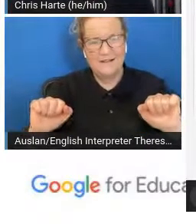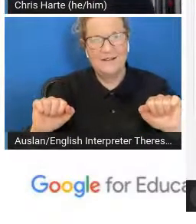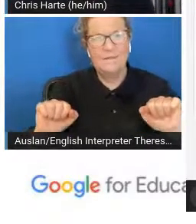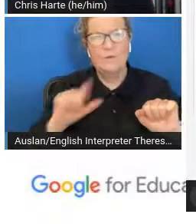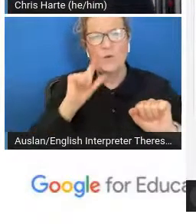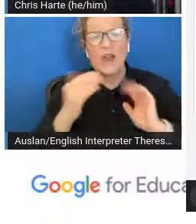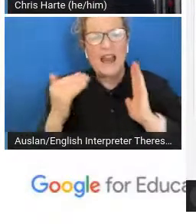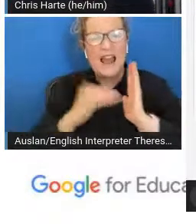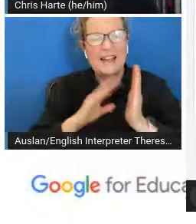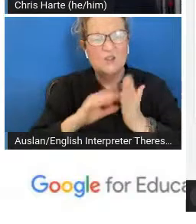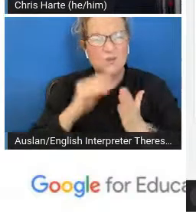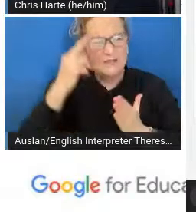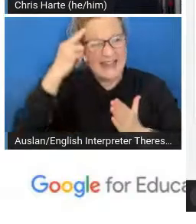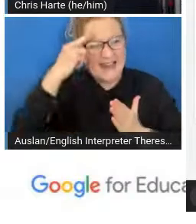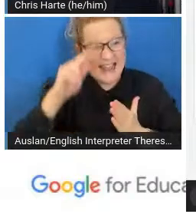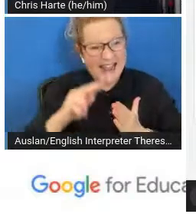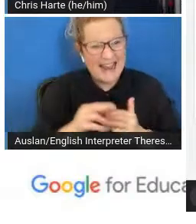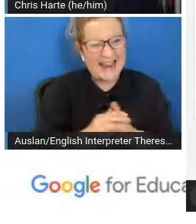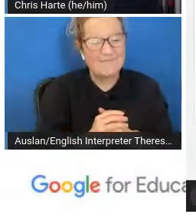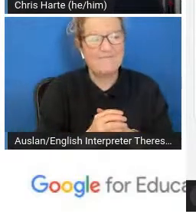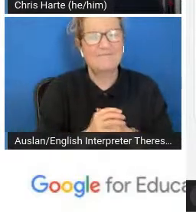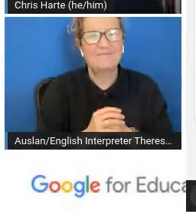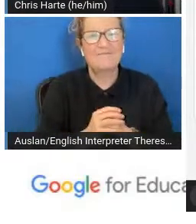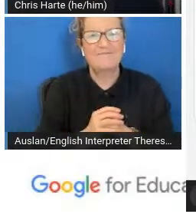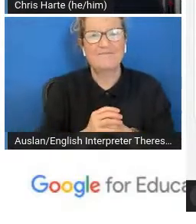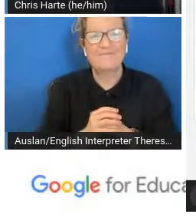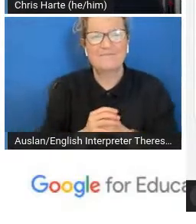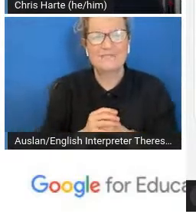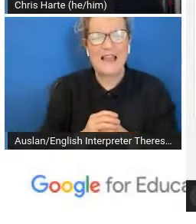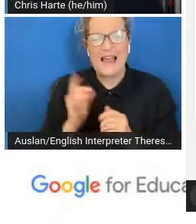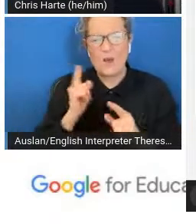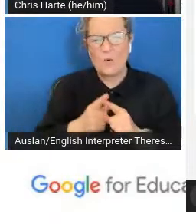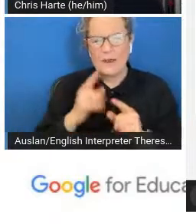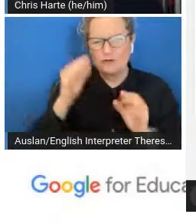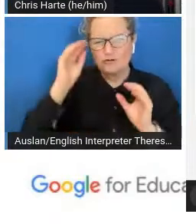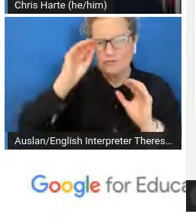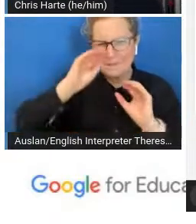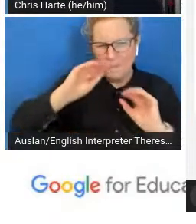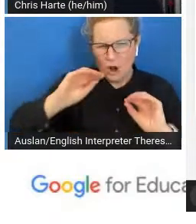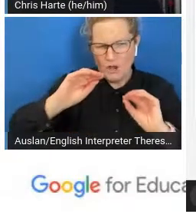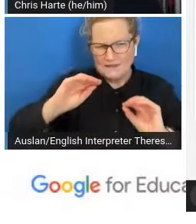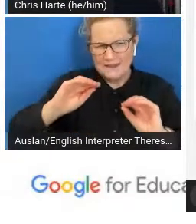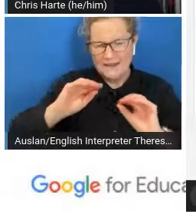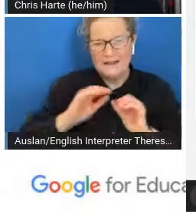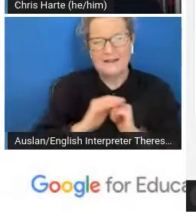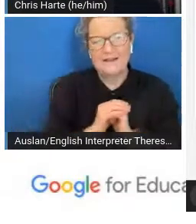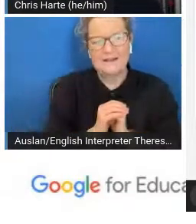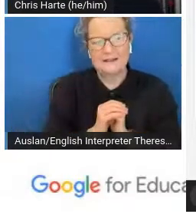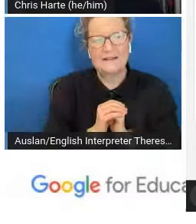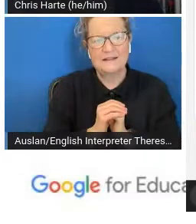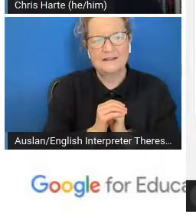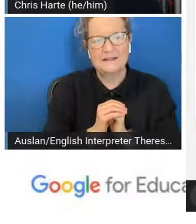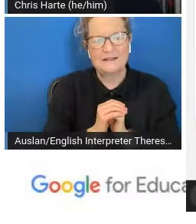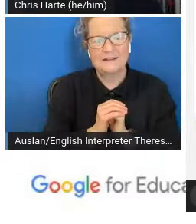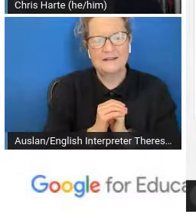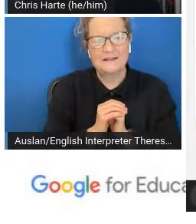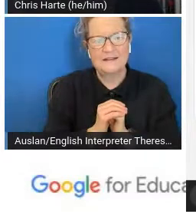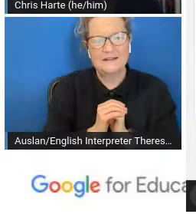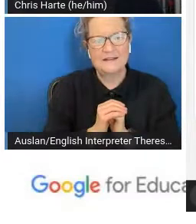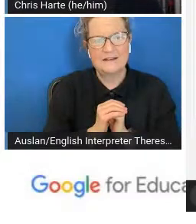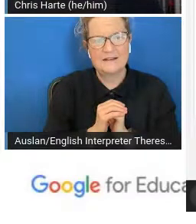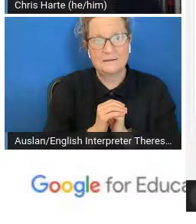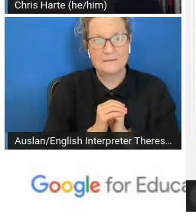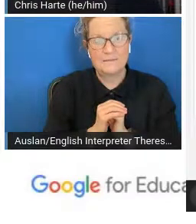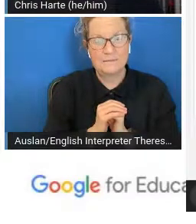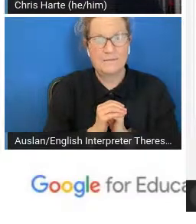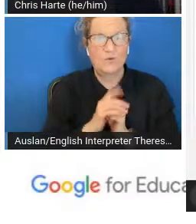students' names. And just a really quick reminder is that to do that, you set